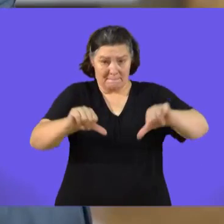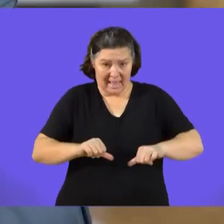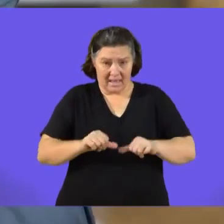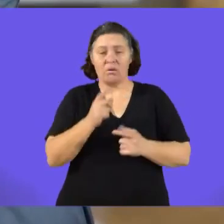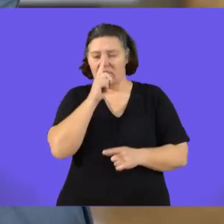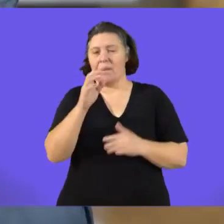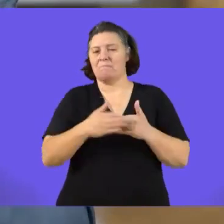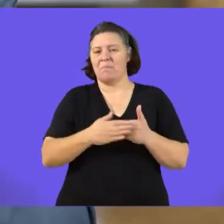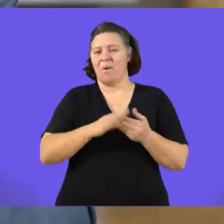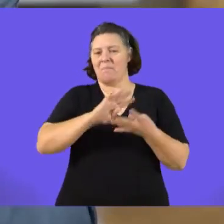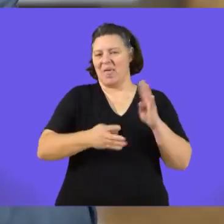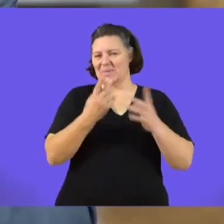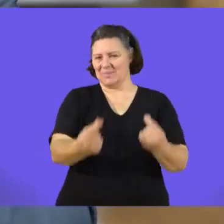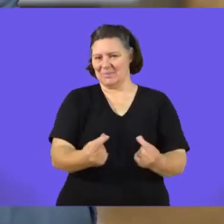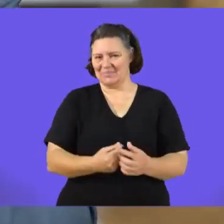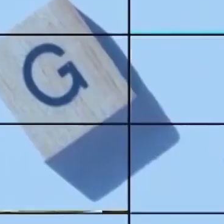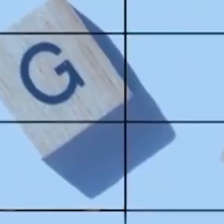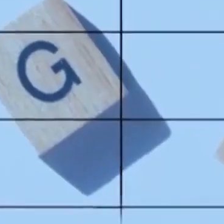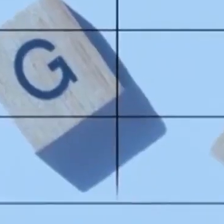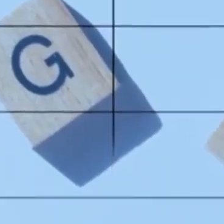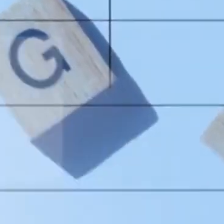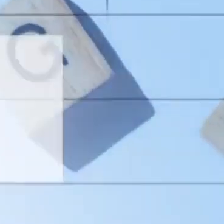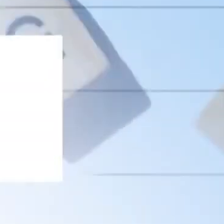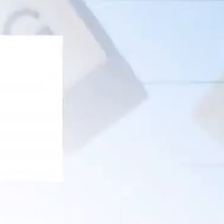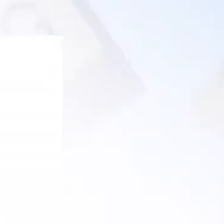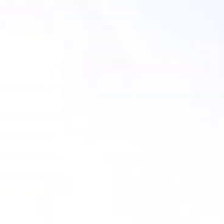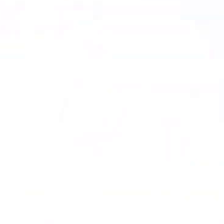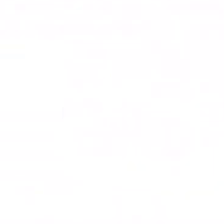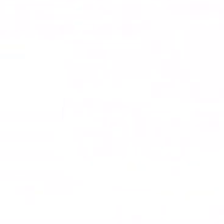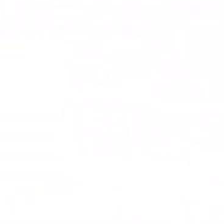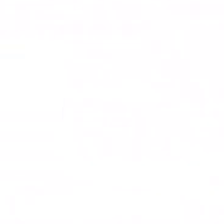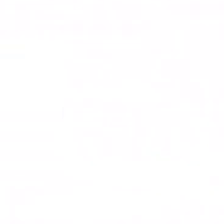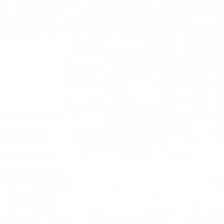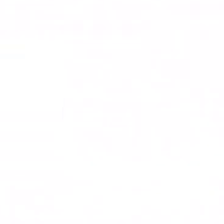we're back, we'll do some real mathematics. Thank you.